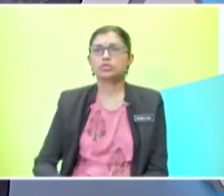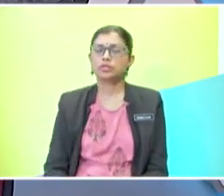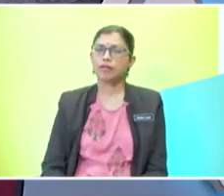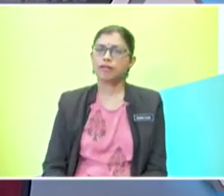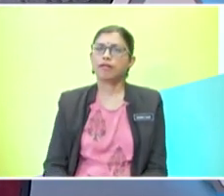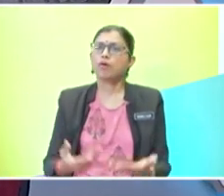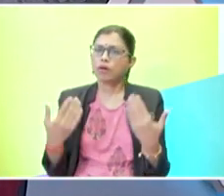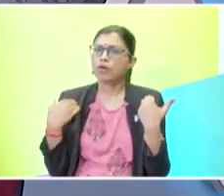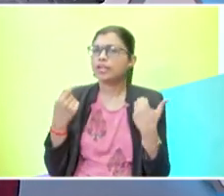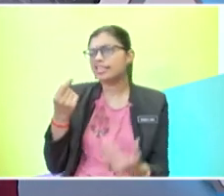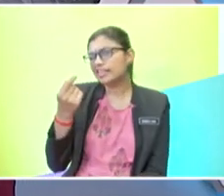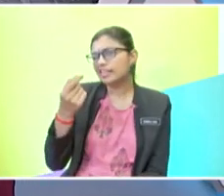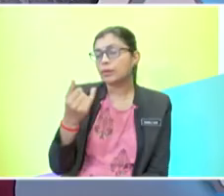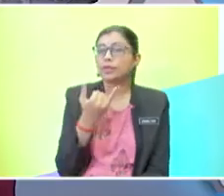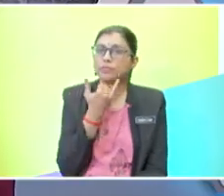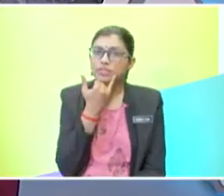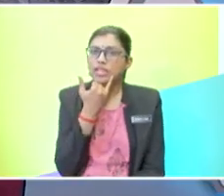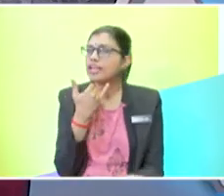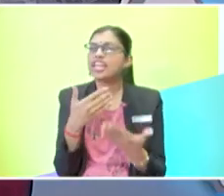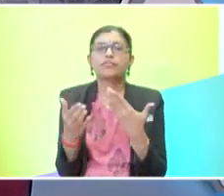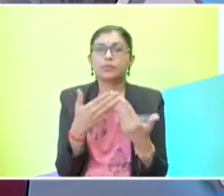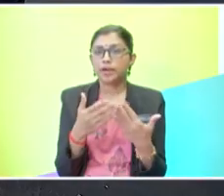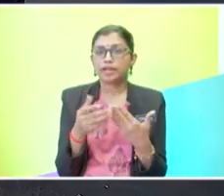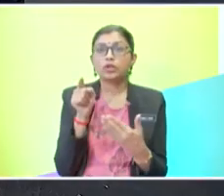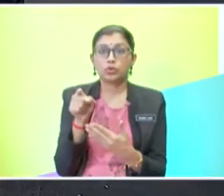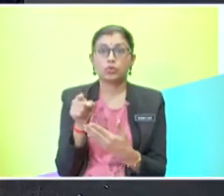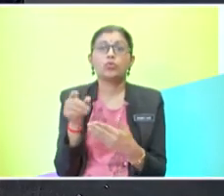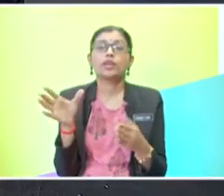and correcting them as well, mm-hmm. let's give them